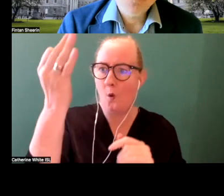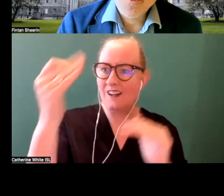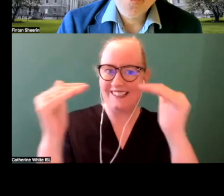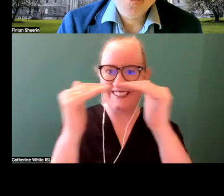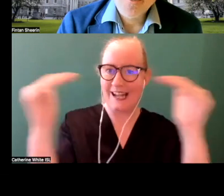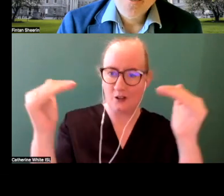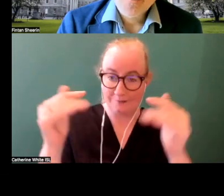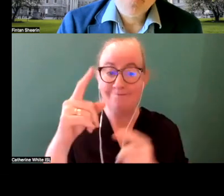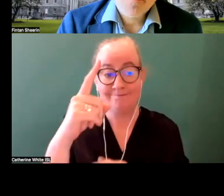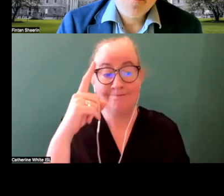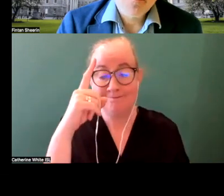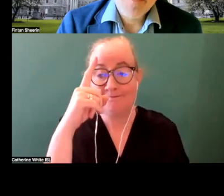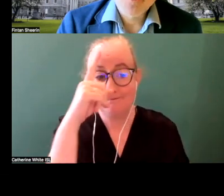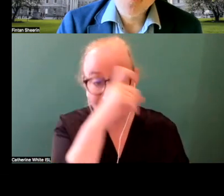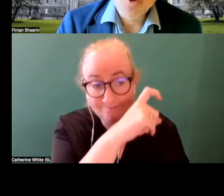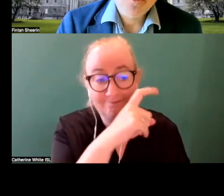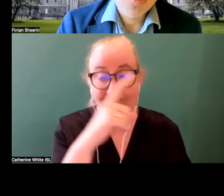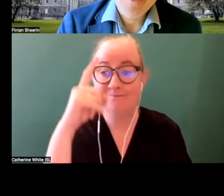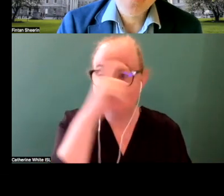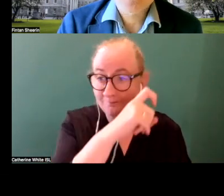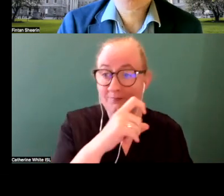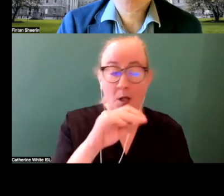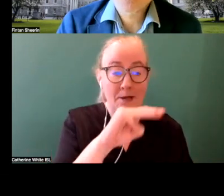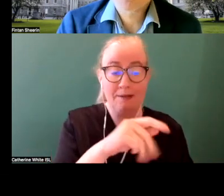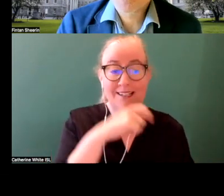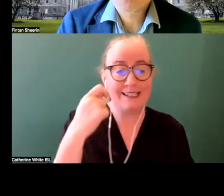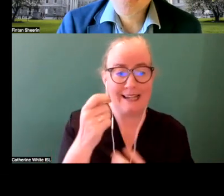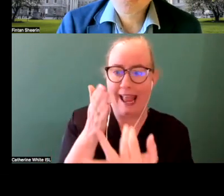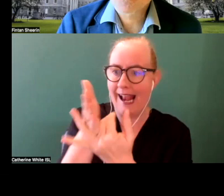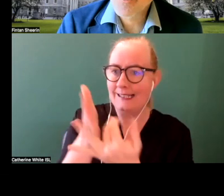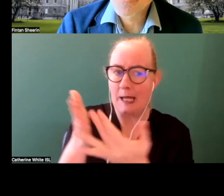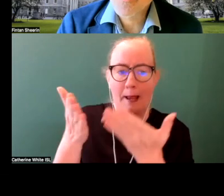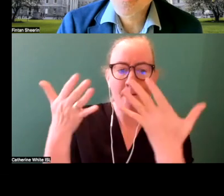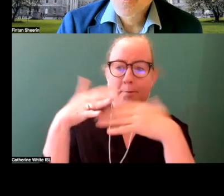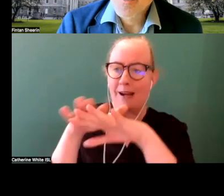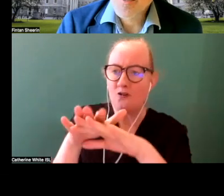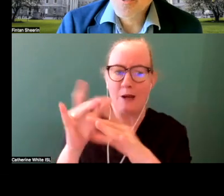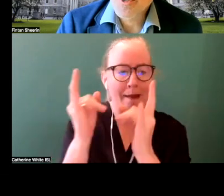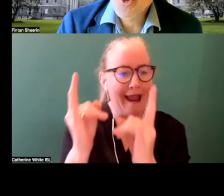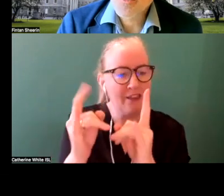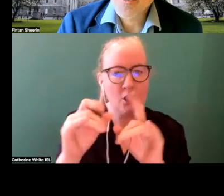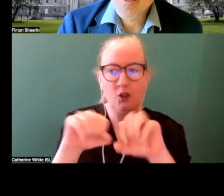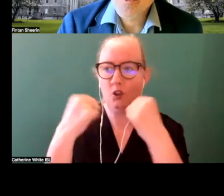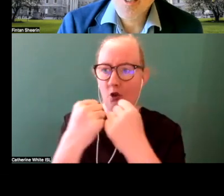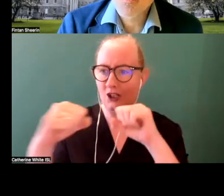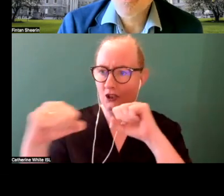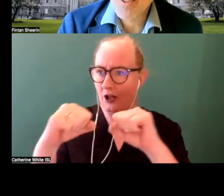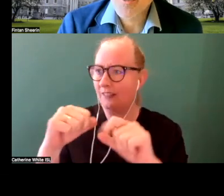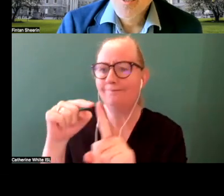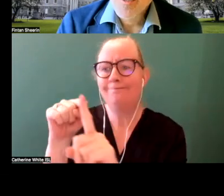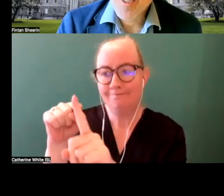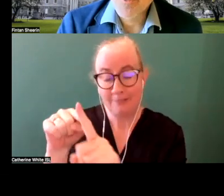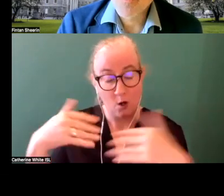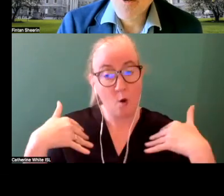The difficulty that people reported in accessing mainstream health and social services is something which is